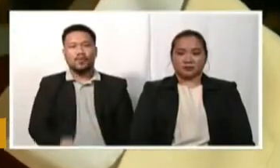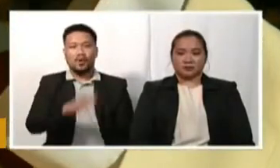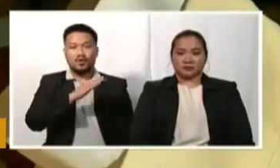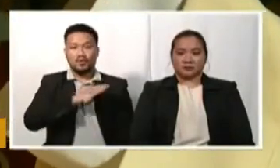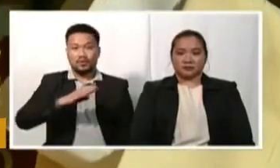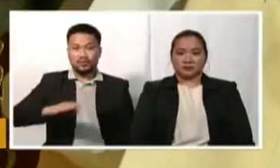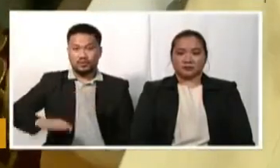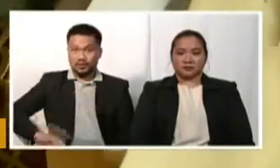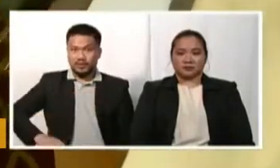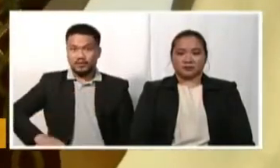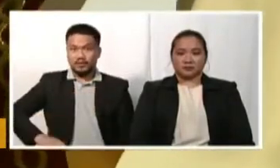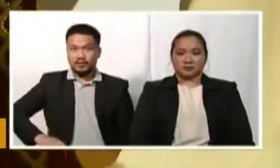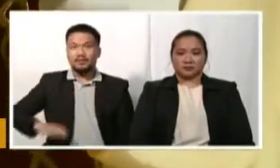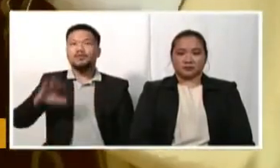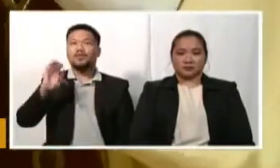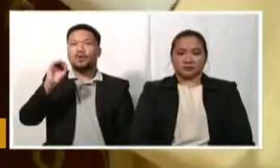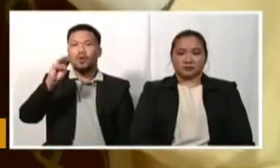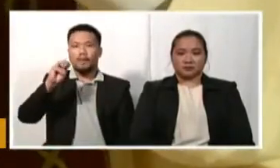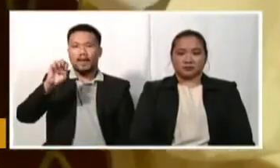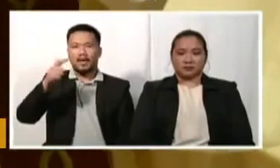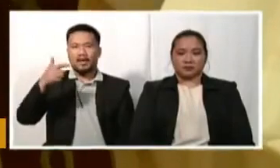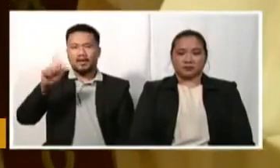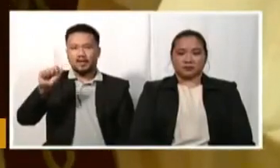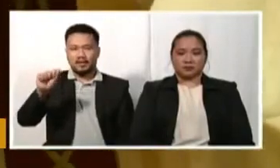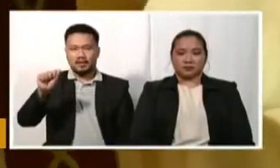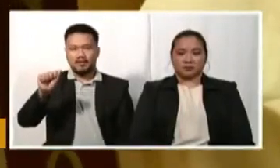and the Omega,